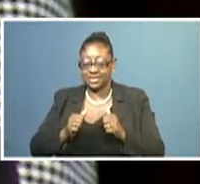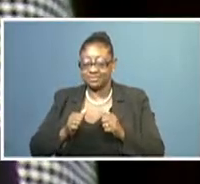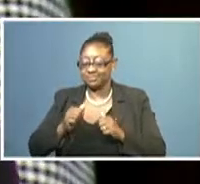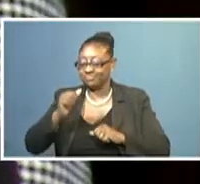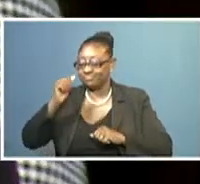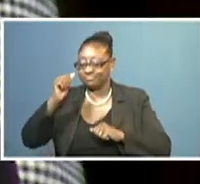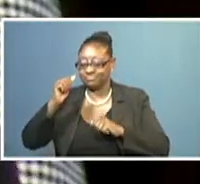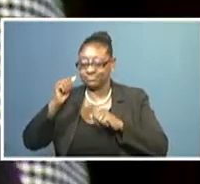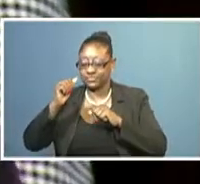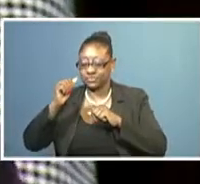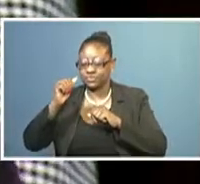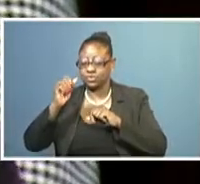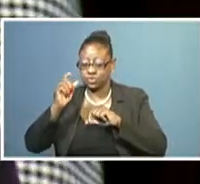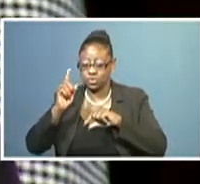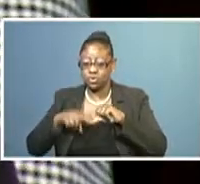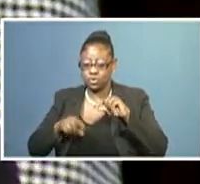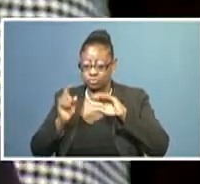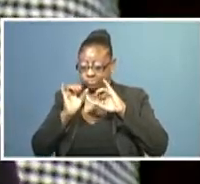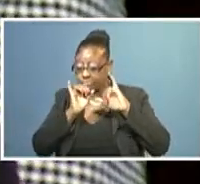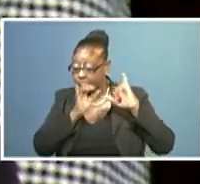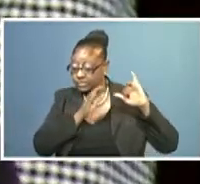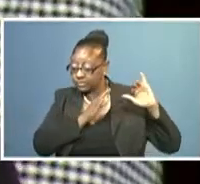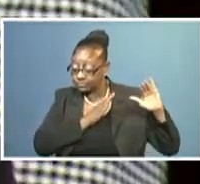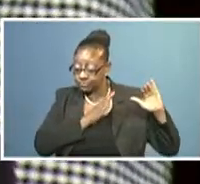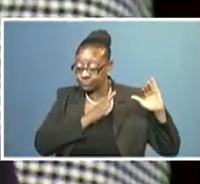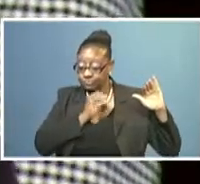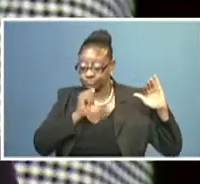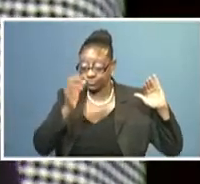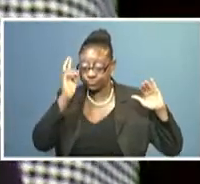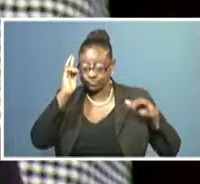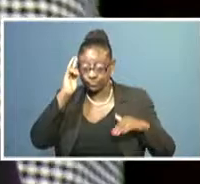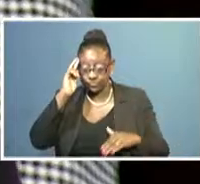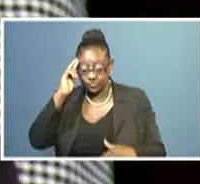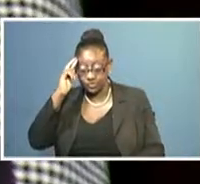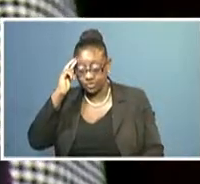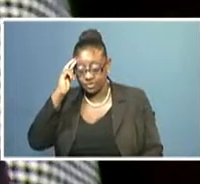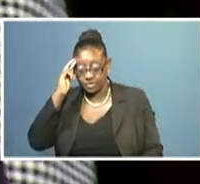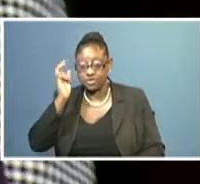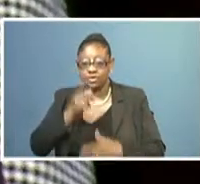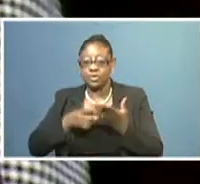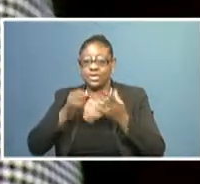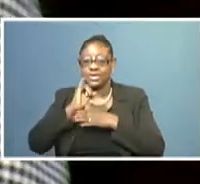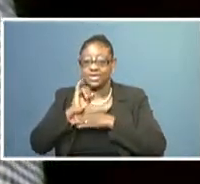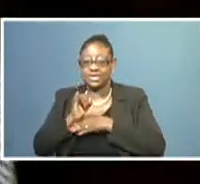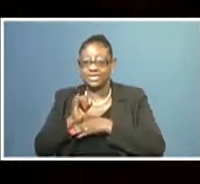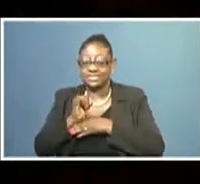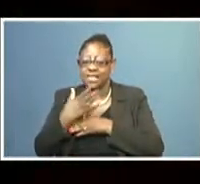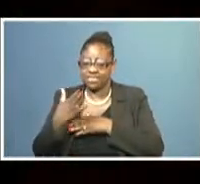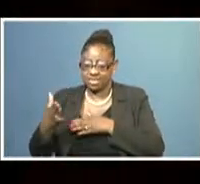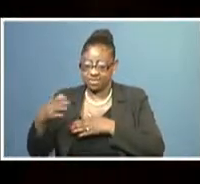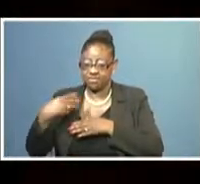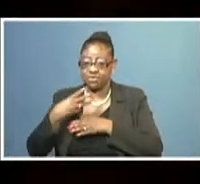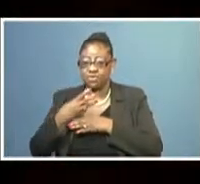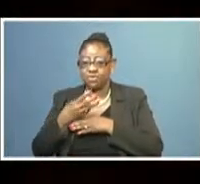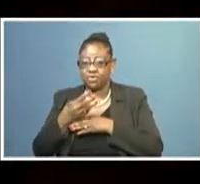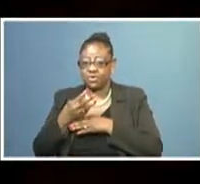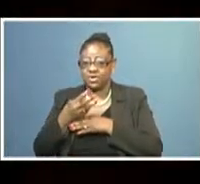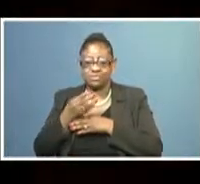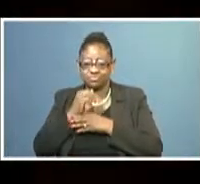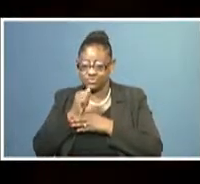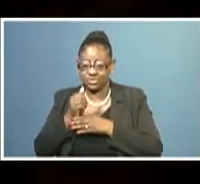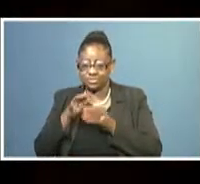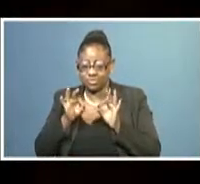unnoticed, ignored, unrecognized for what it is, and therefore underreported.